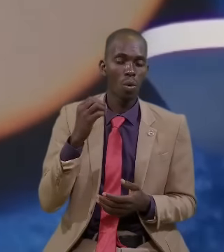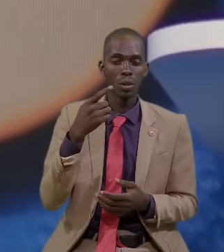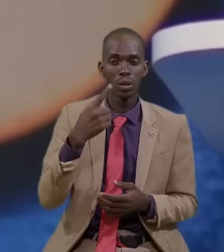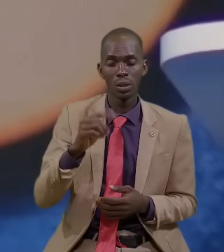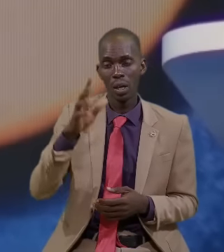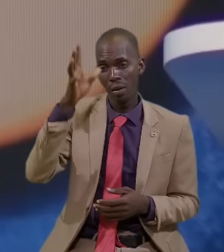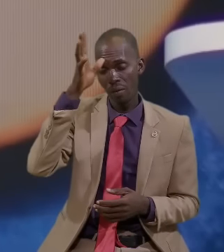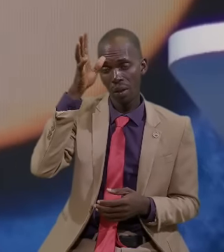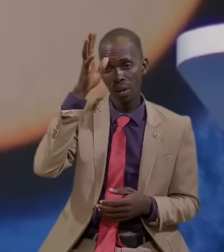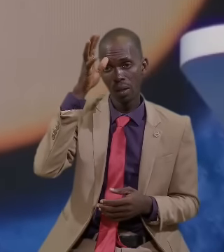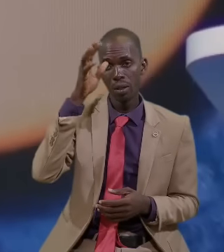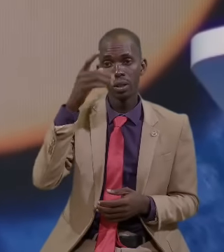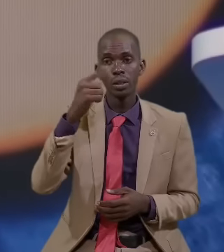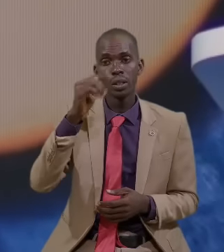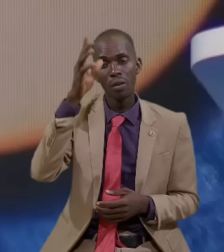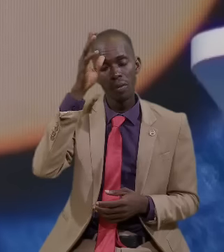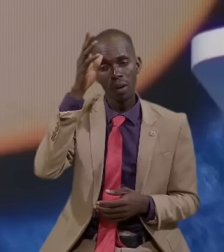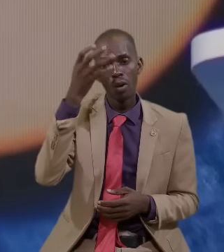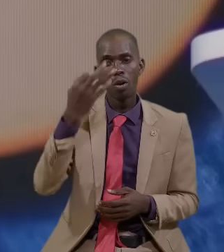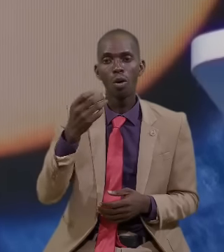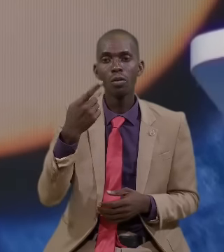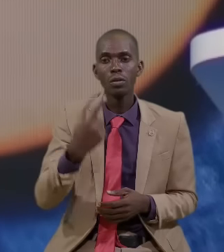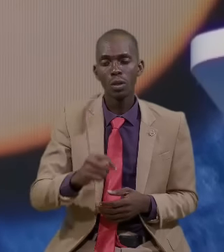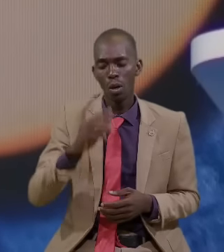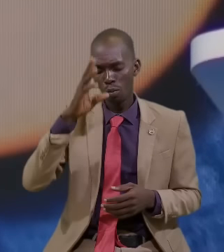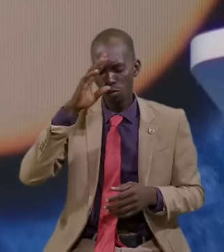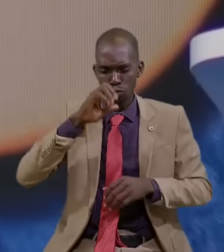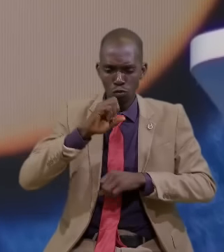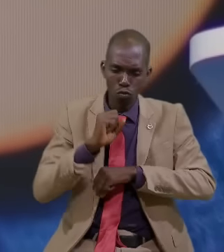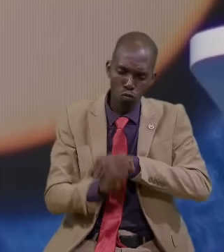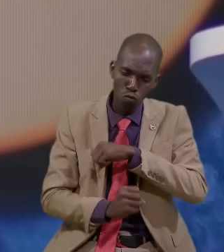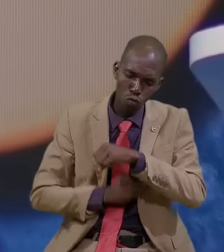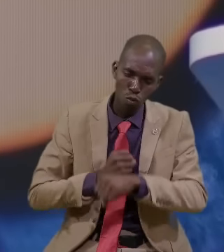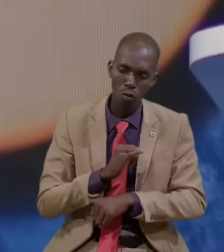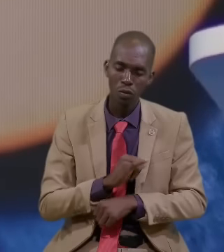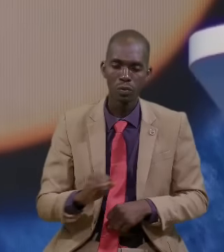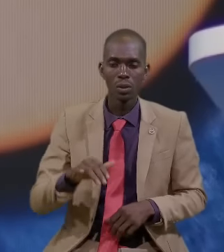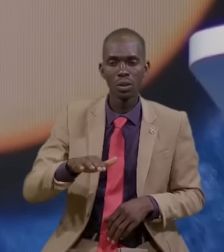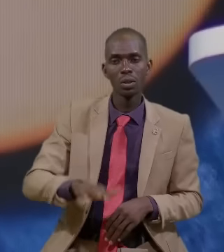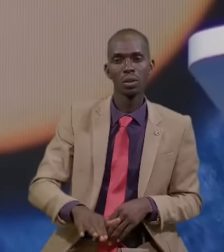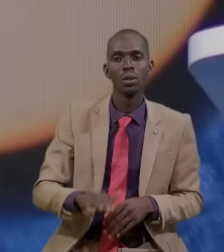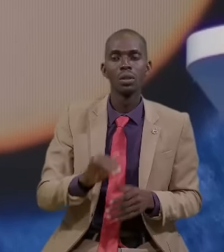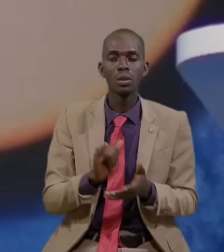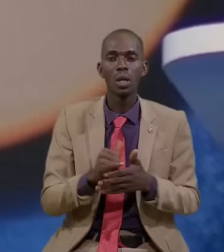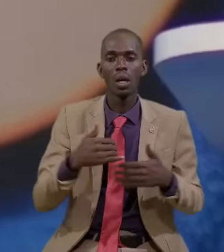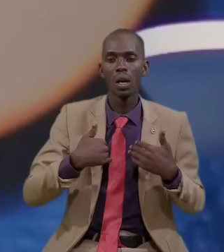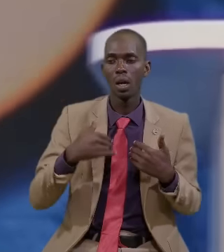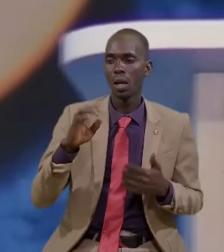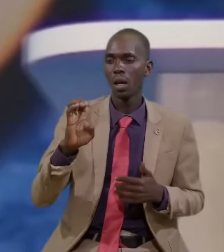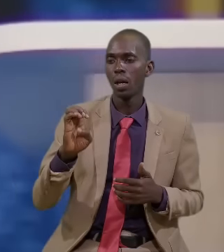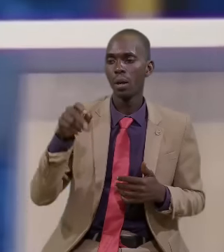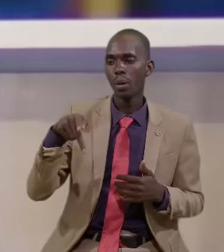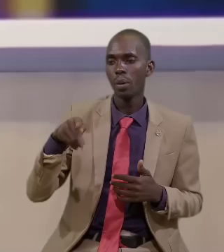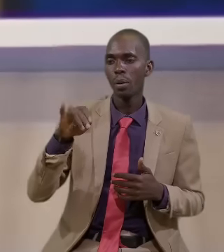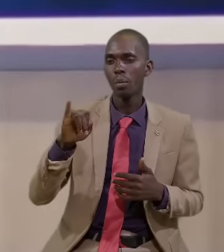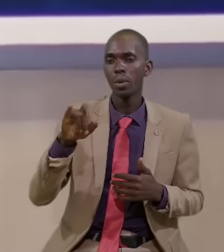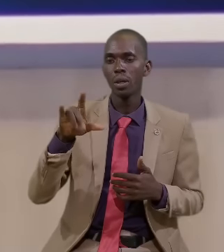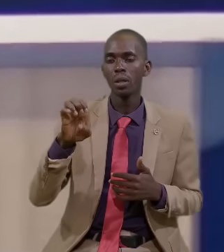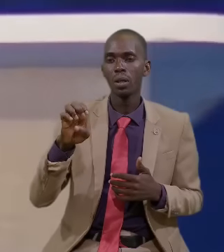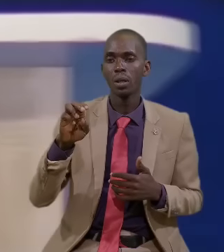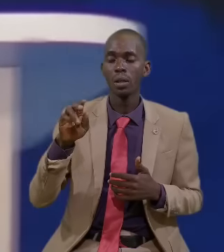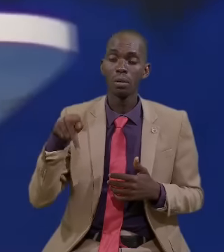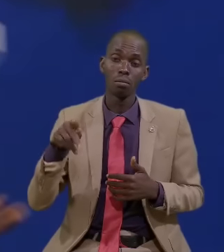father of a tormented child, a vexed child, an epileptic child. And he came, he had